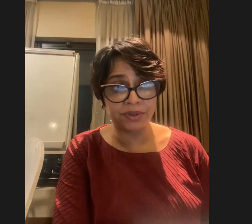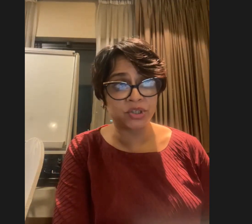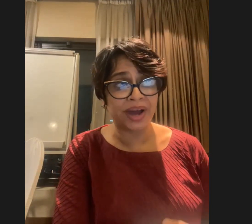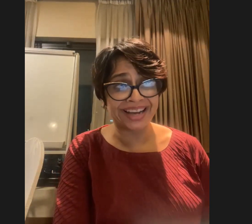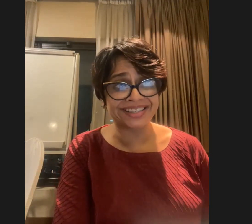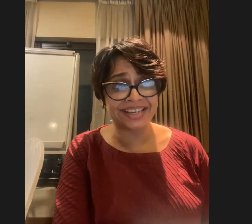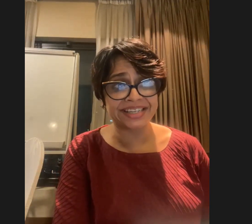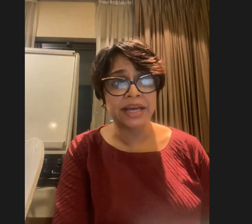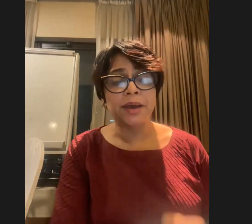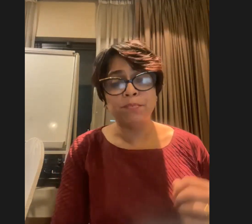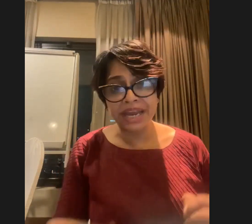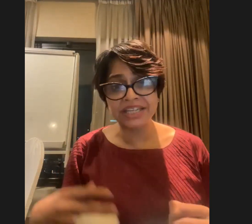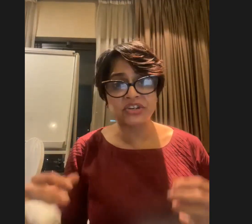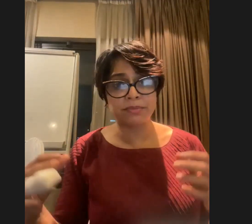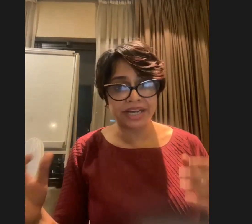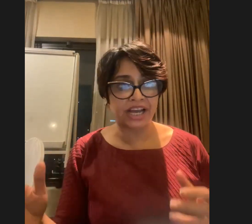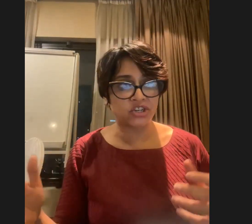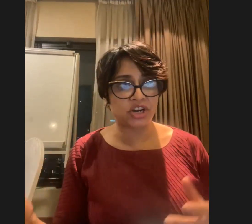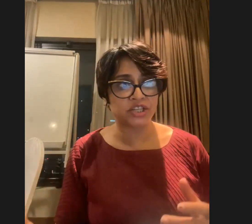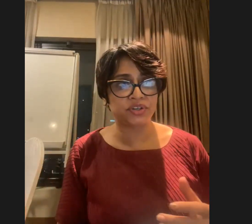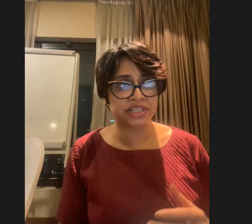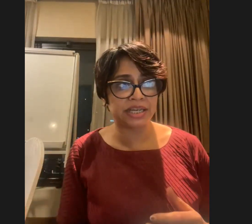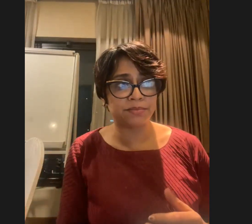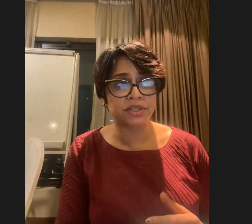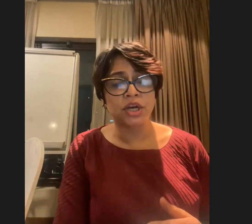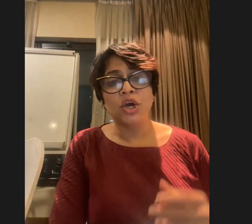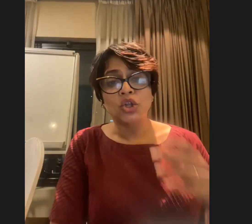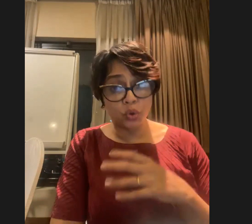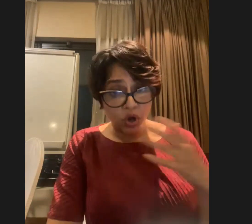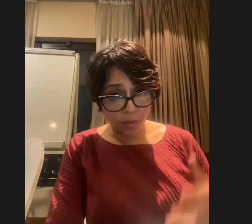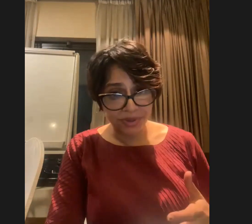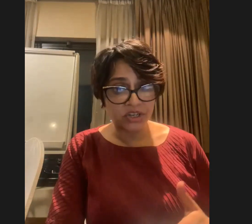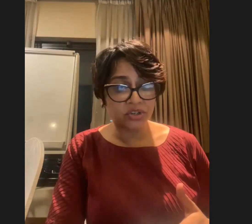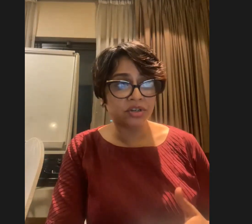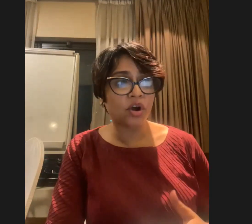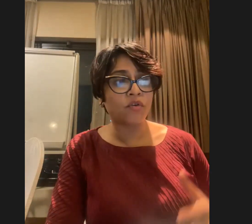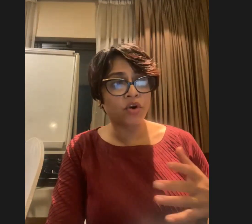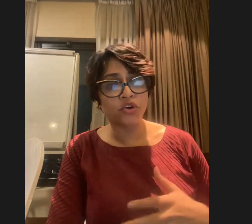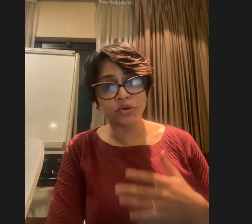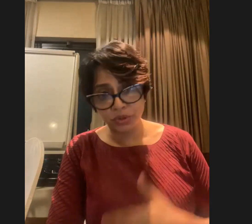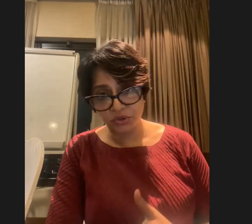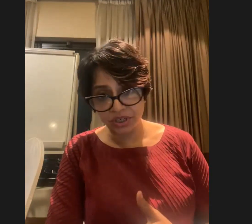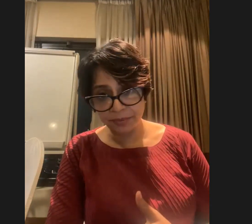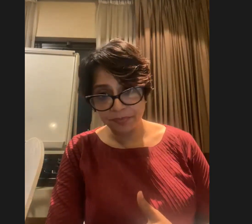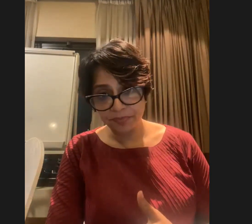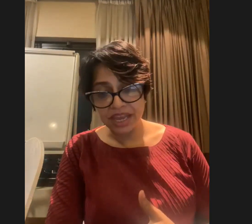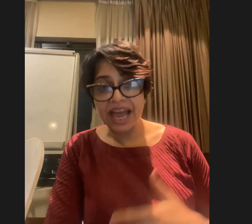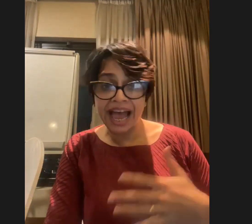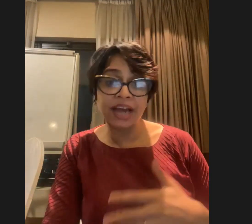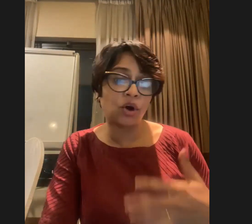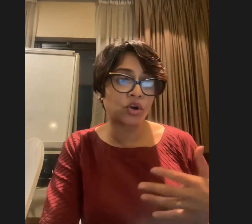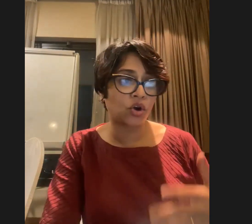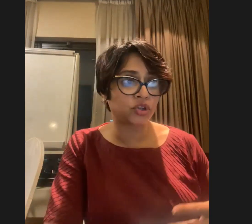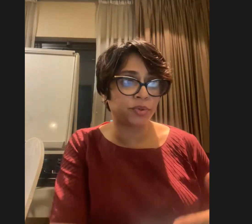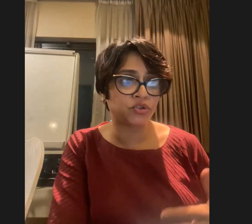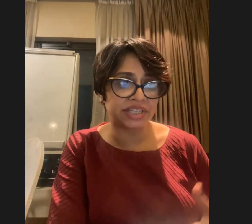be able to access mainstream cash transfer schemes through a combination of contributory